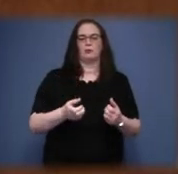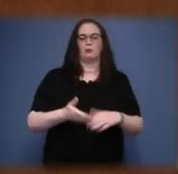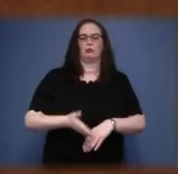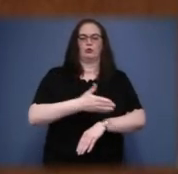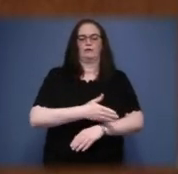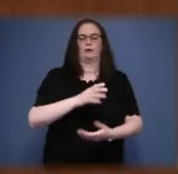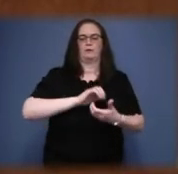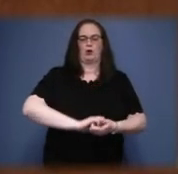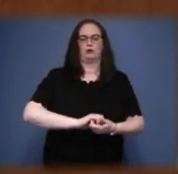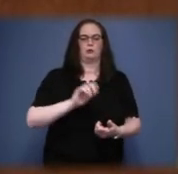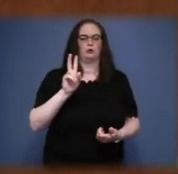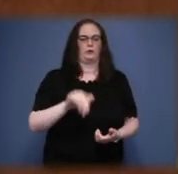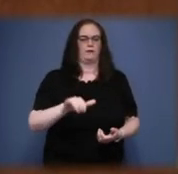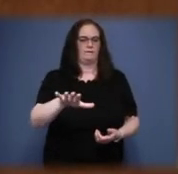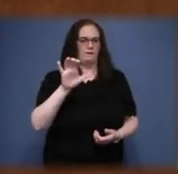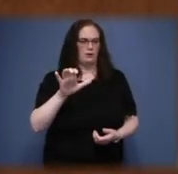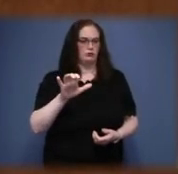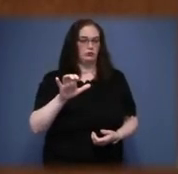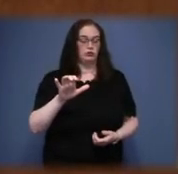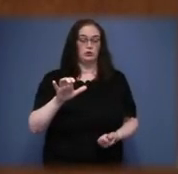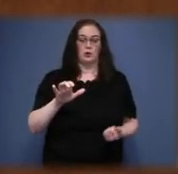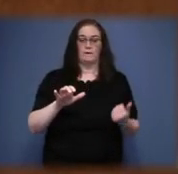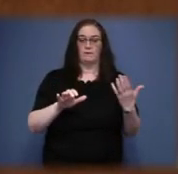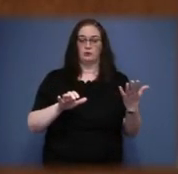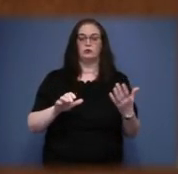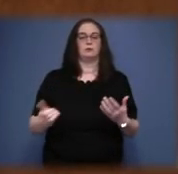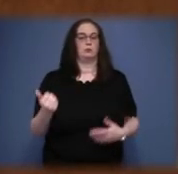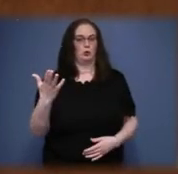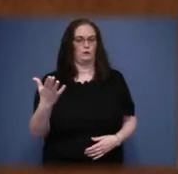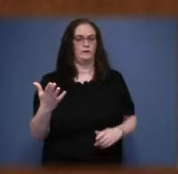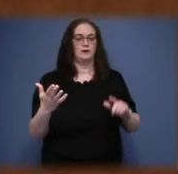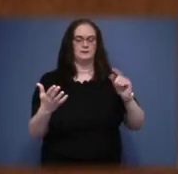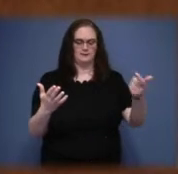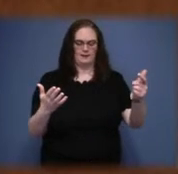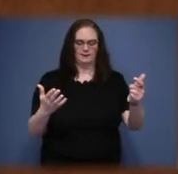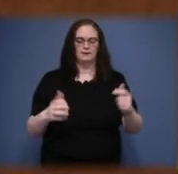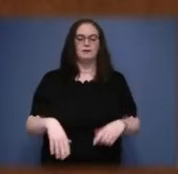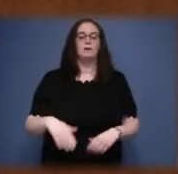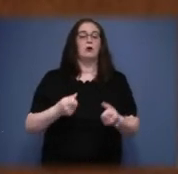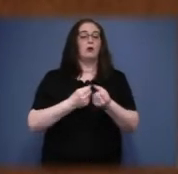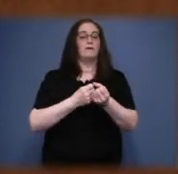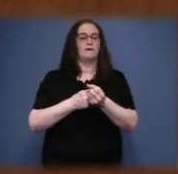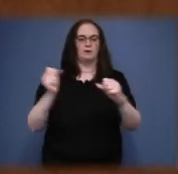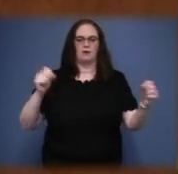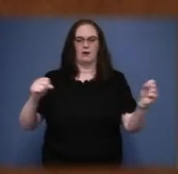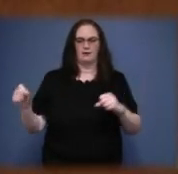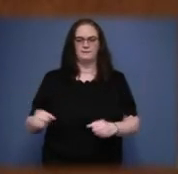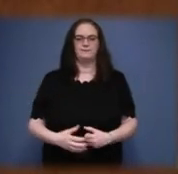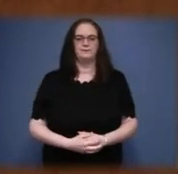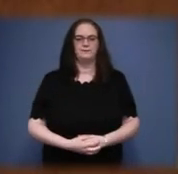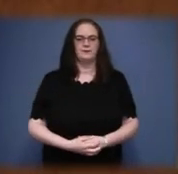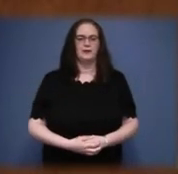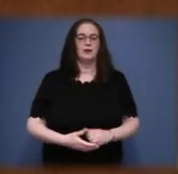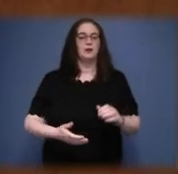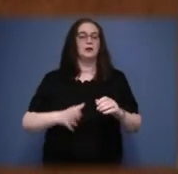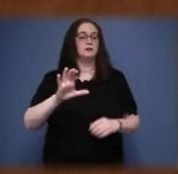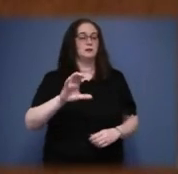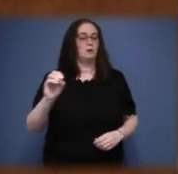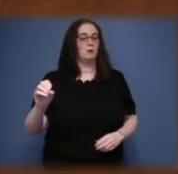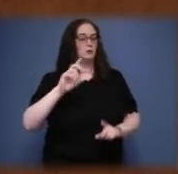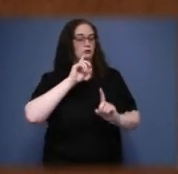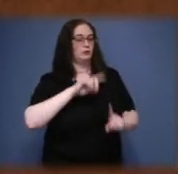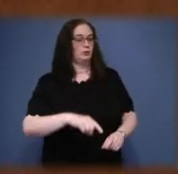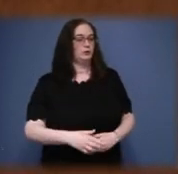Partnership, $2,500. Is there a motion? So moved. Is there a second? Aye. All in favor? Aye. Aye. Chief Operating Officer's